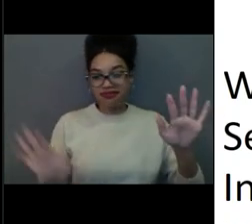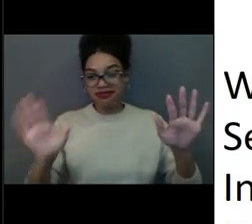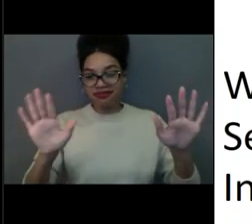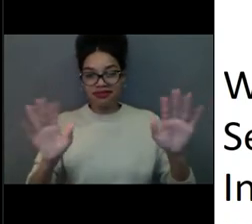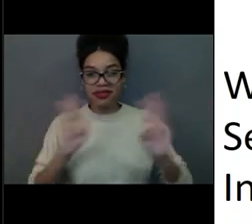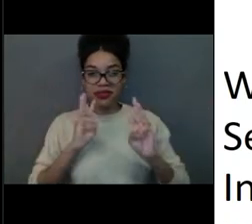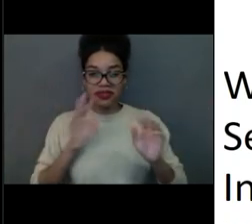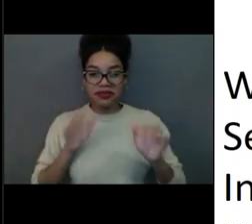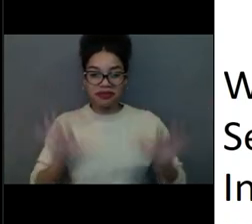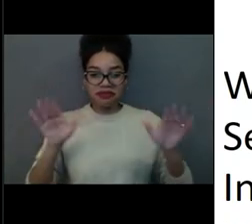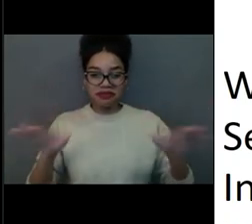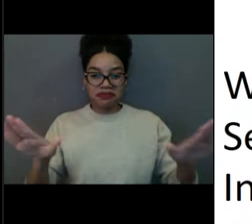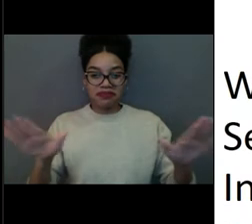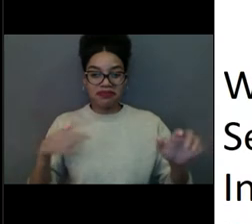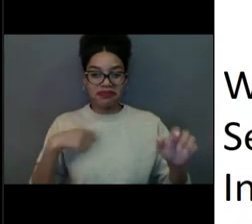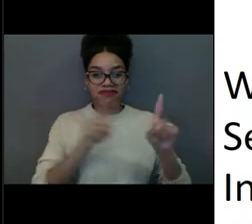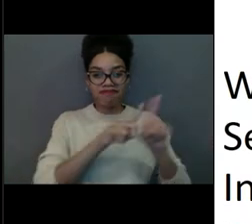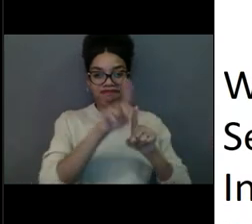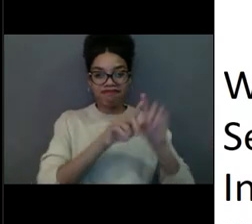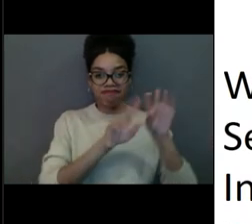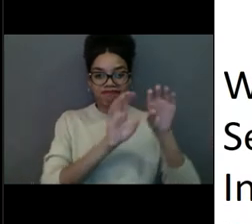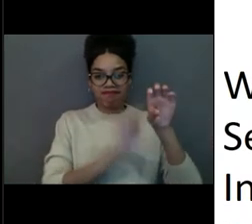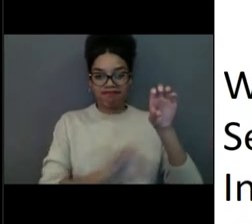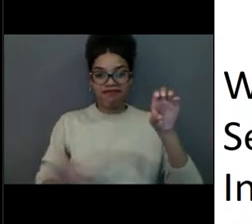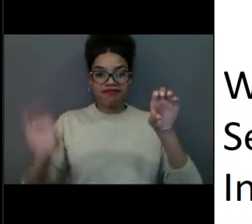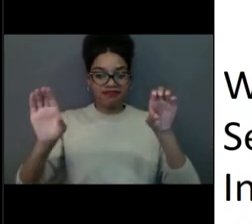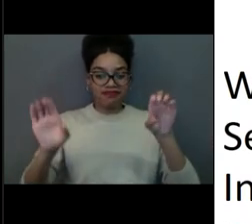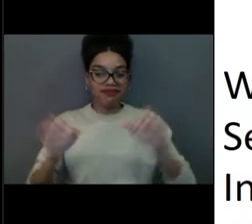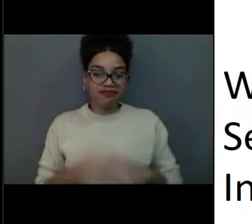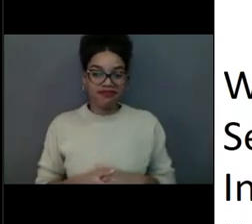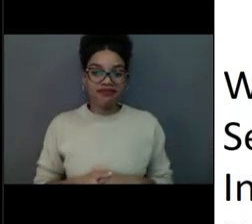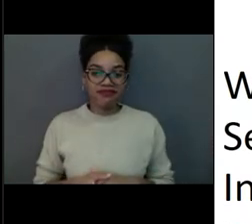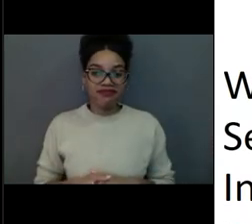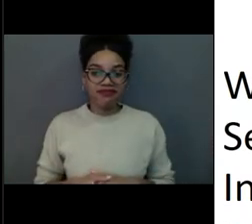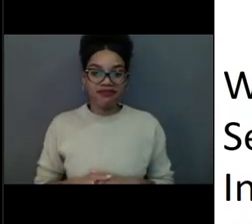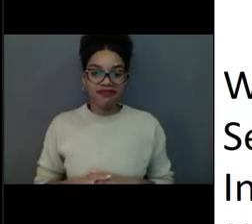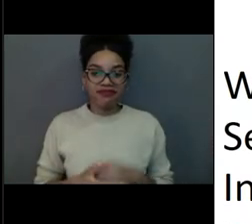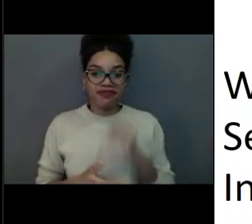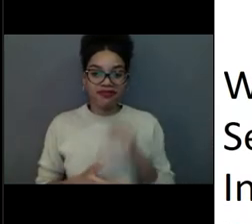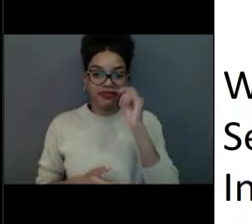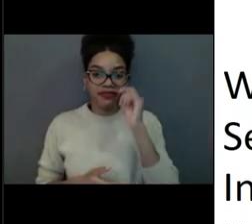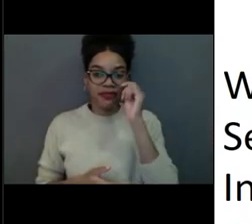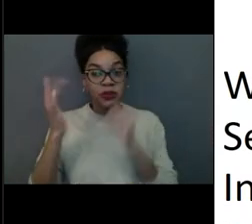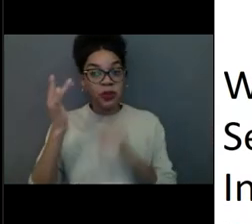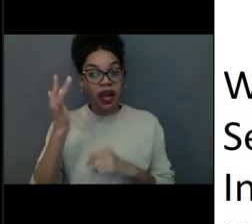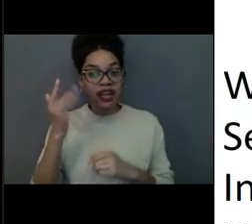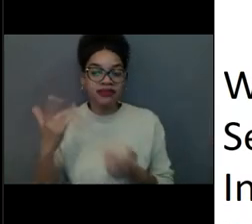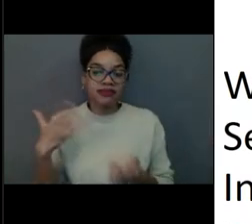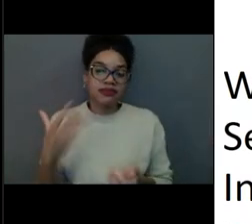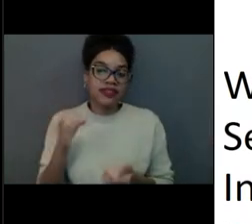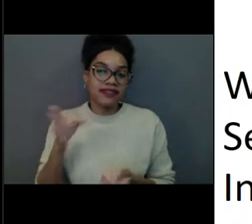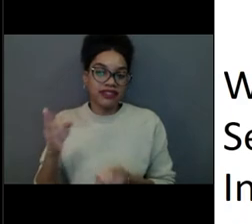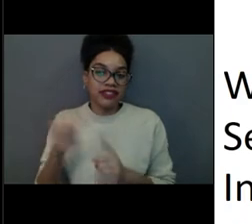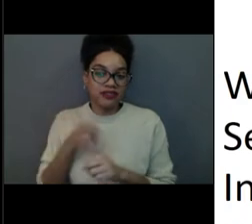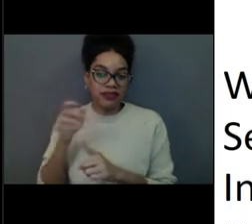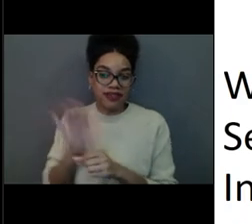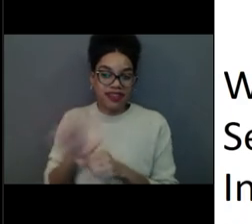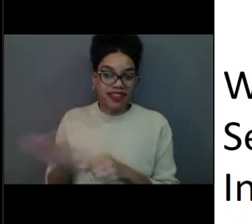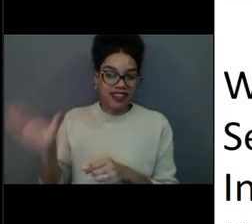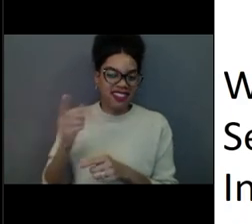west and southern coasts there of the United States. And the reason is because that's where the fish is coming in, right? So if we're getting fish from